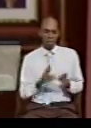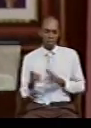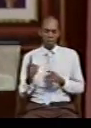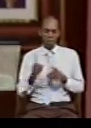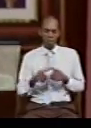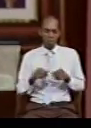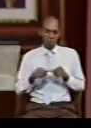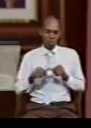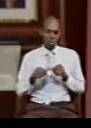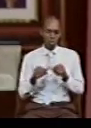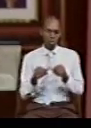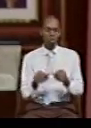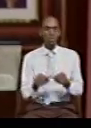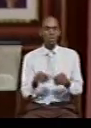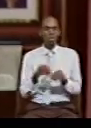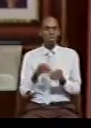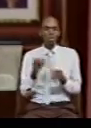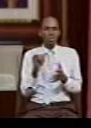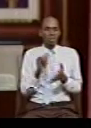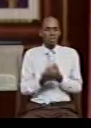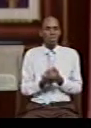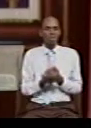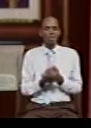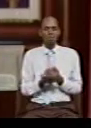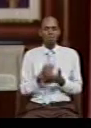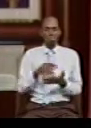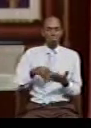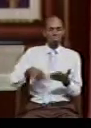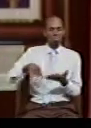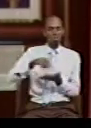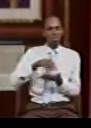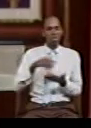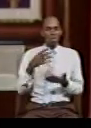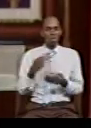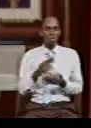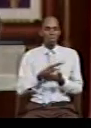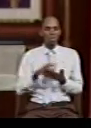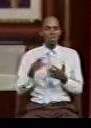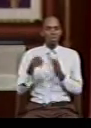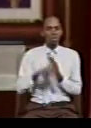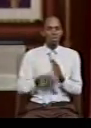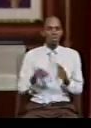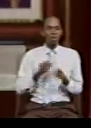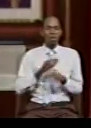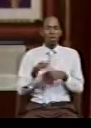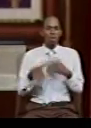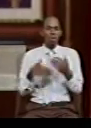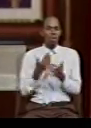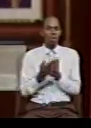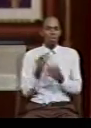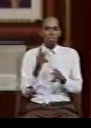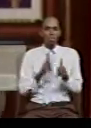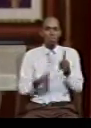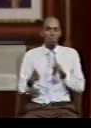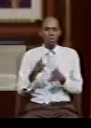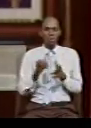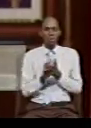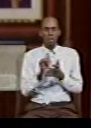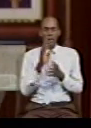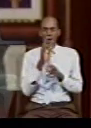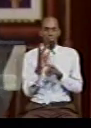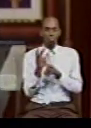circle of righteousness. And because of that, all those who are unrighteous around you,